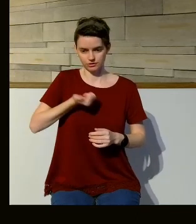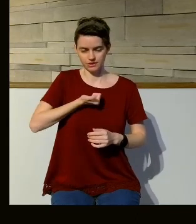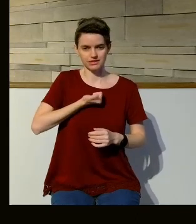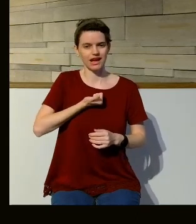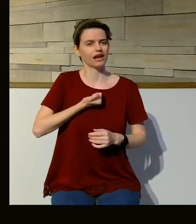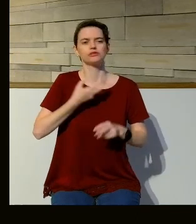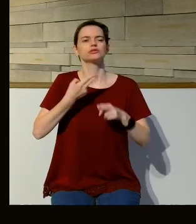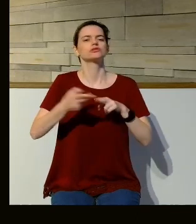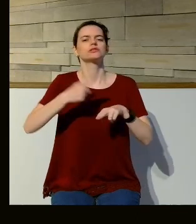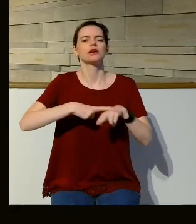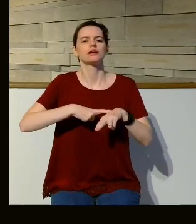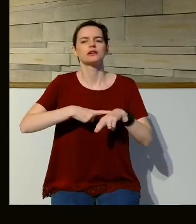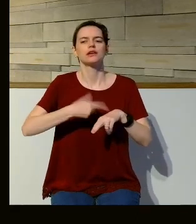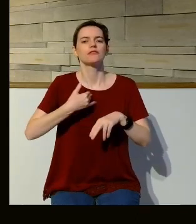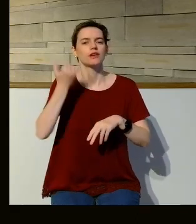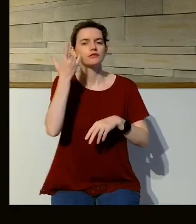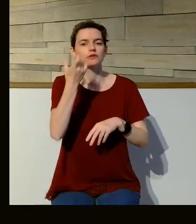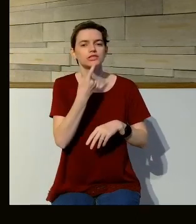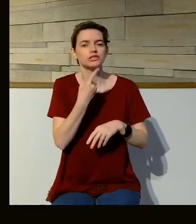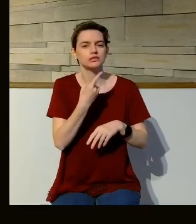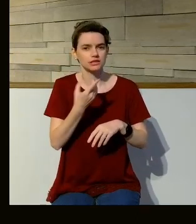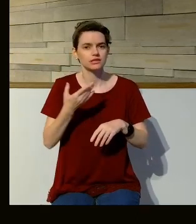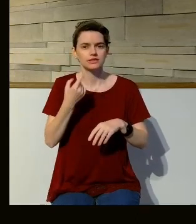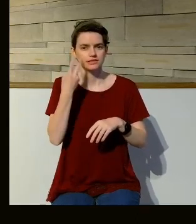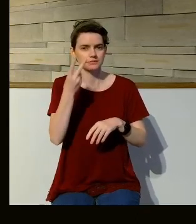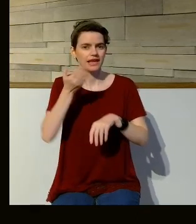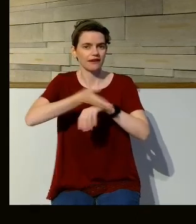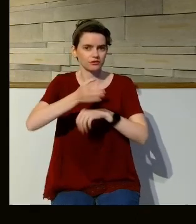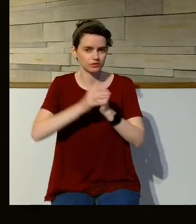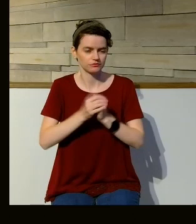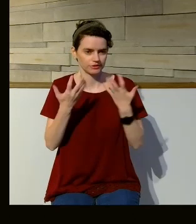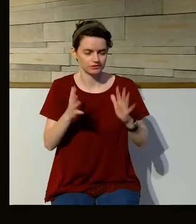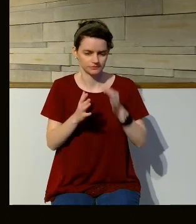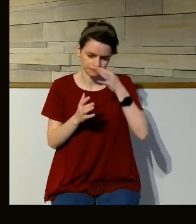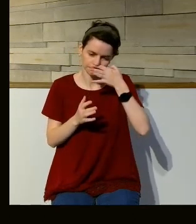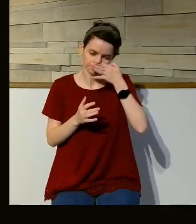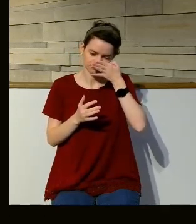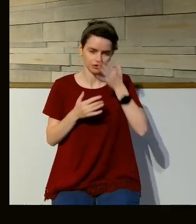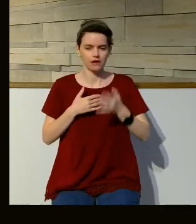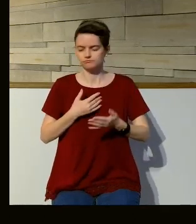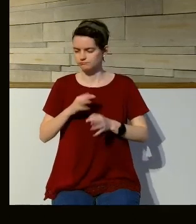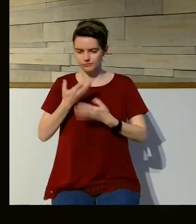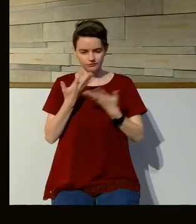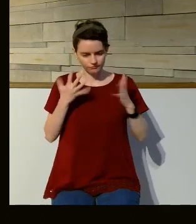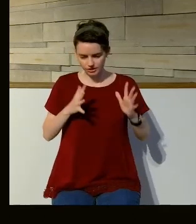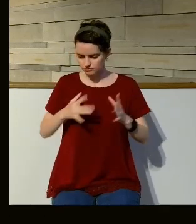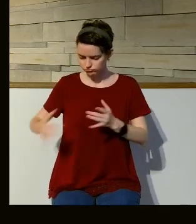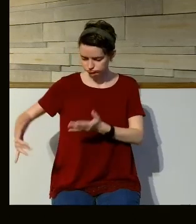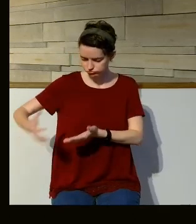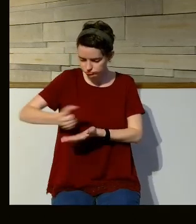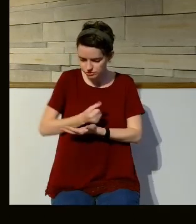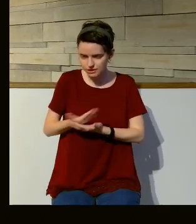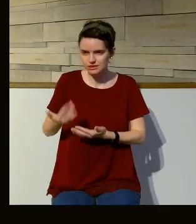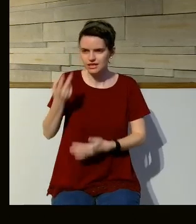mention apologetics, but I say, but if you have questions, see me after service. As I'm gathering my things at my chair after the service,